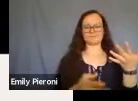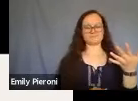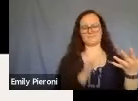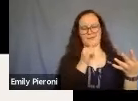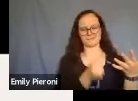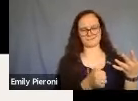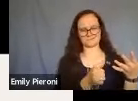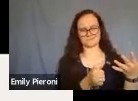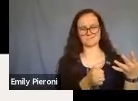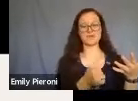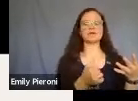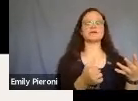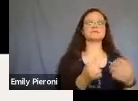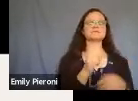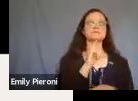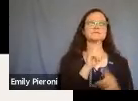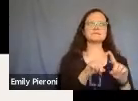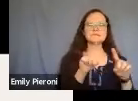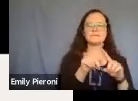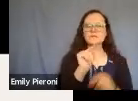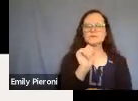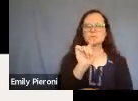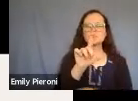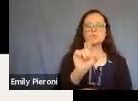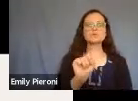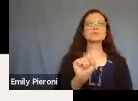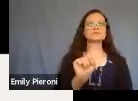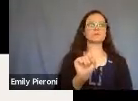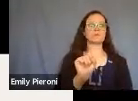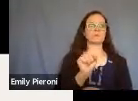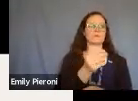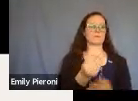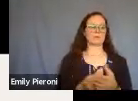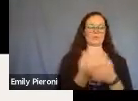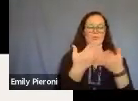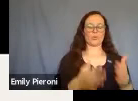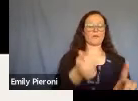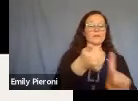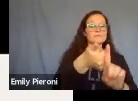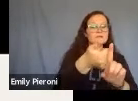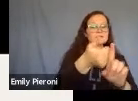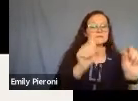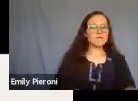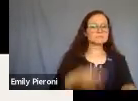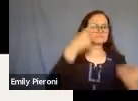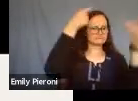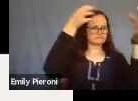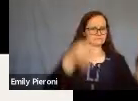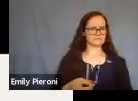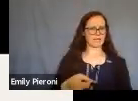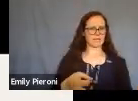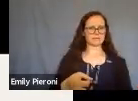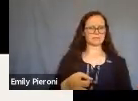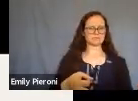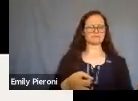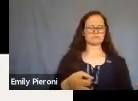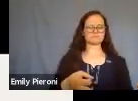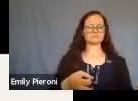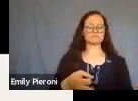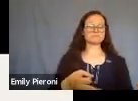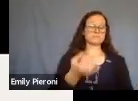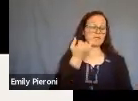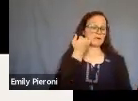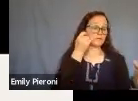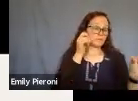to make growers make informed decisions and try to make the mistakes for growers, you know. And so if we can